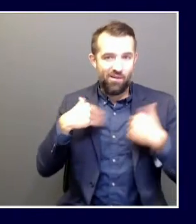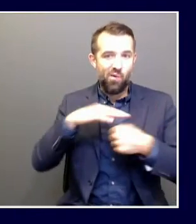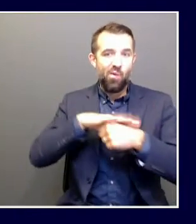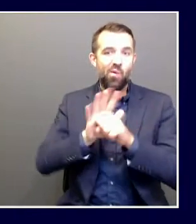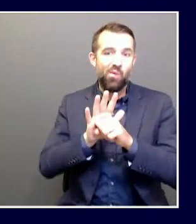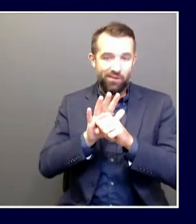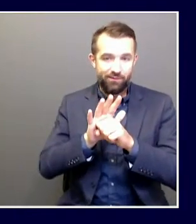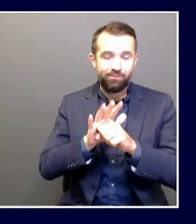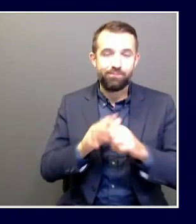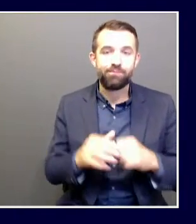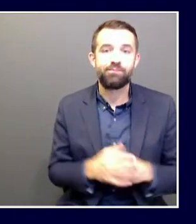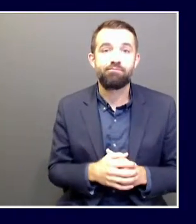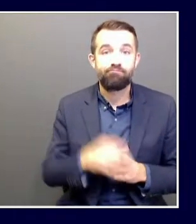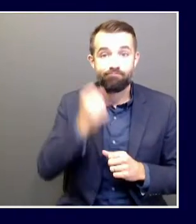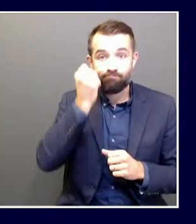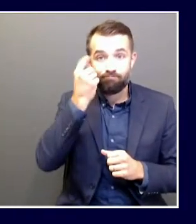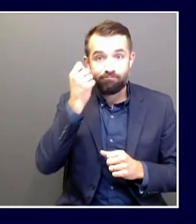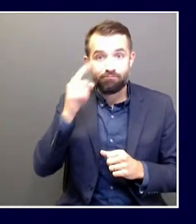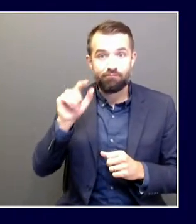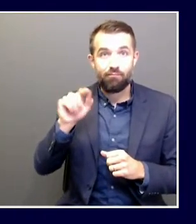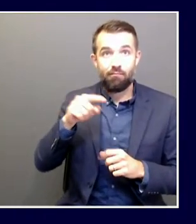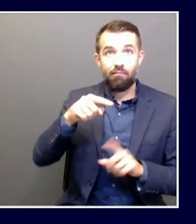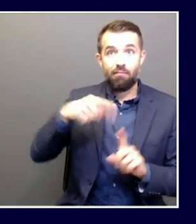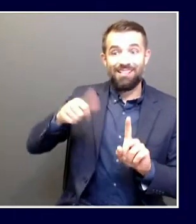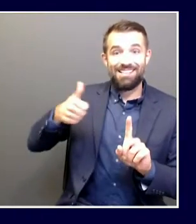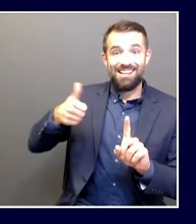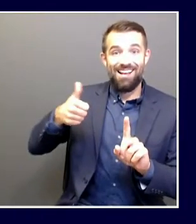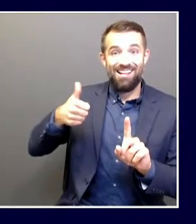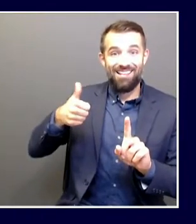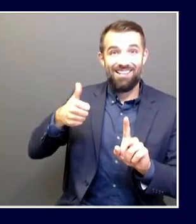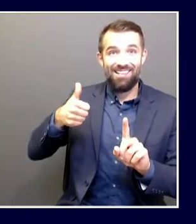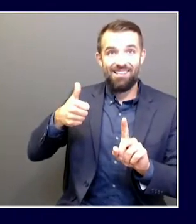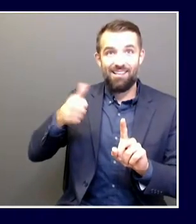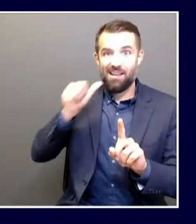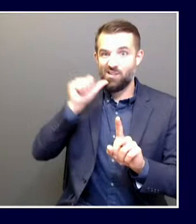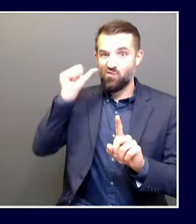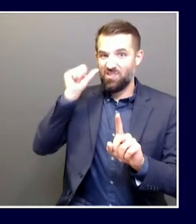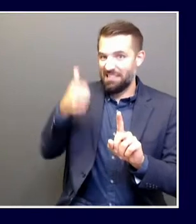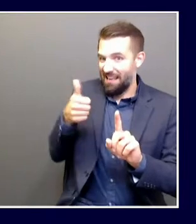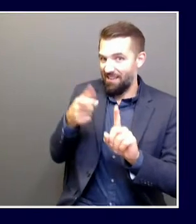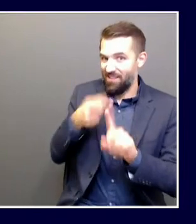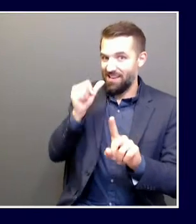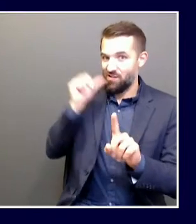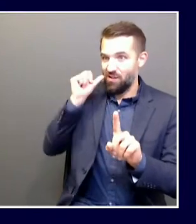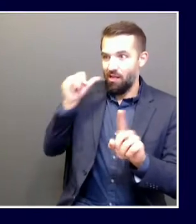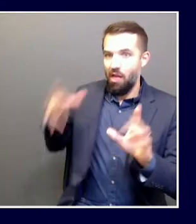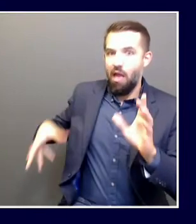10 deaths that were reported yesterday. These numbers are undoubtedly high.